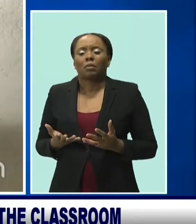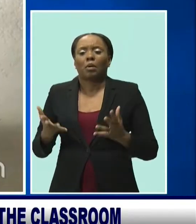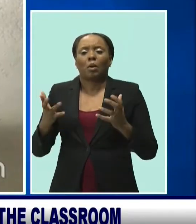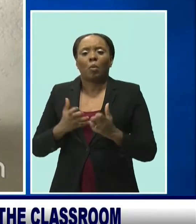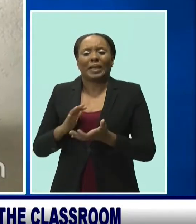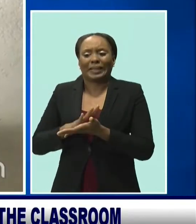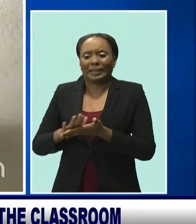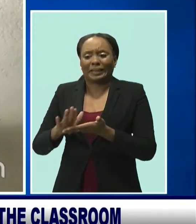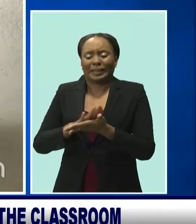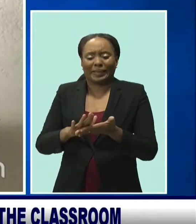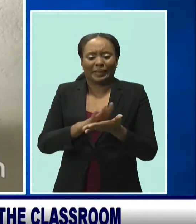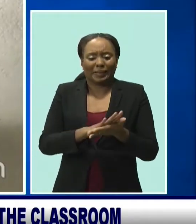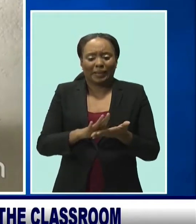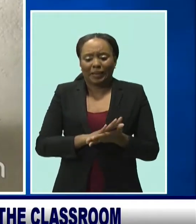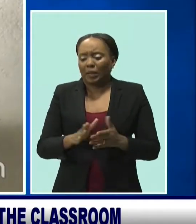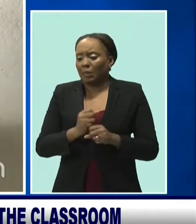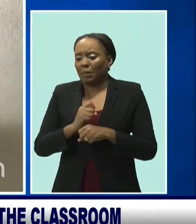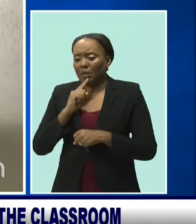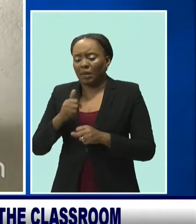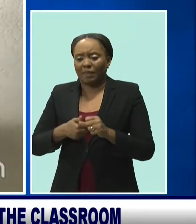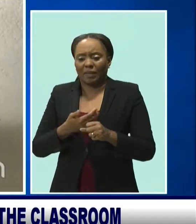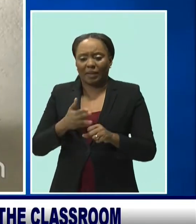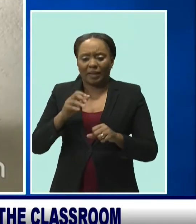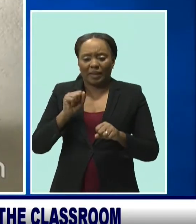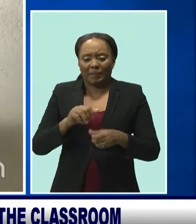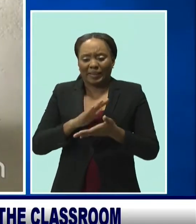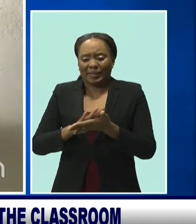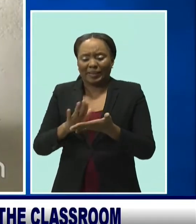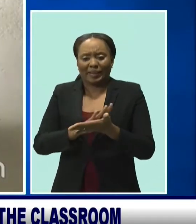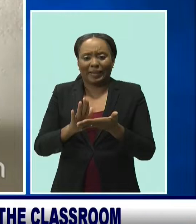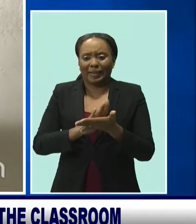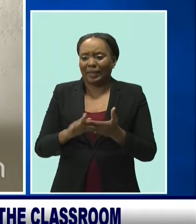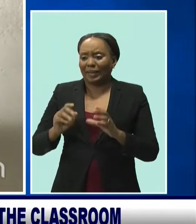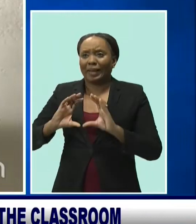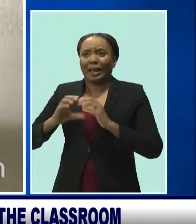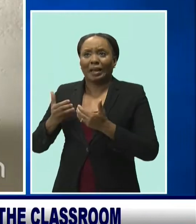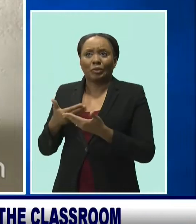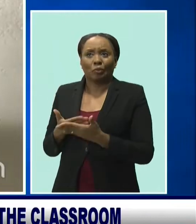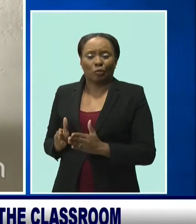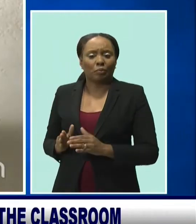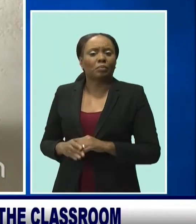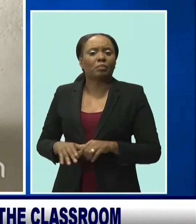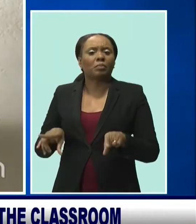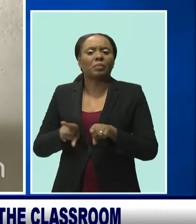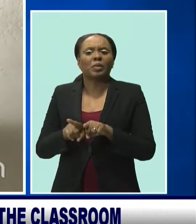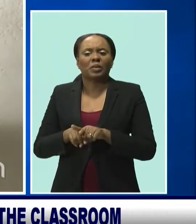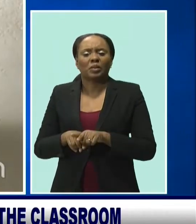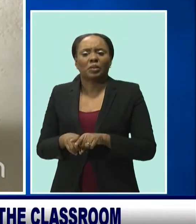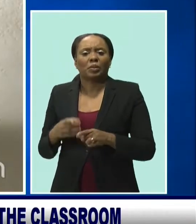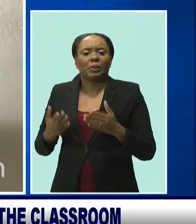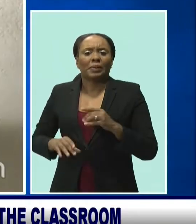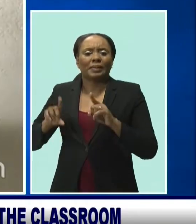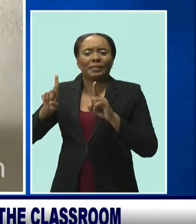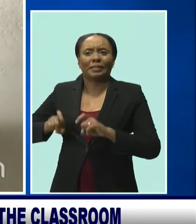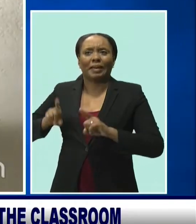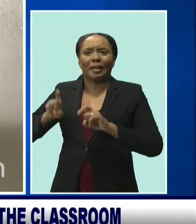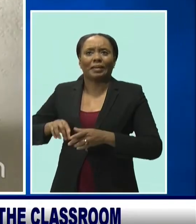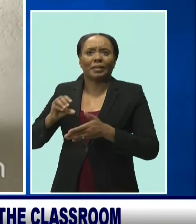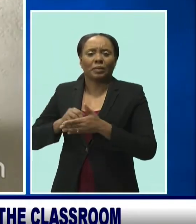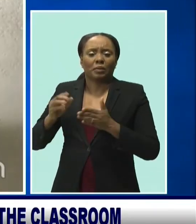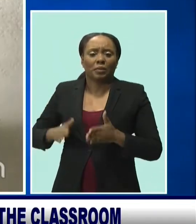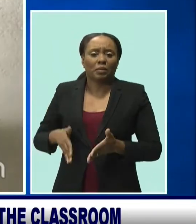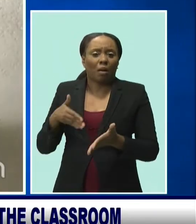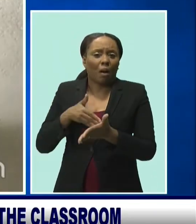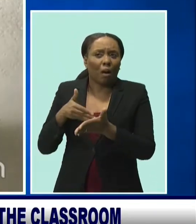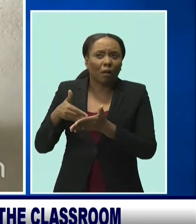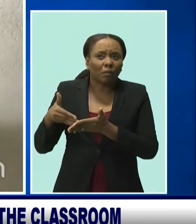sanitizing stations within each of the classrooms. Let us also look at exploring testing of students on a regular basis,